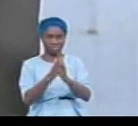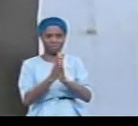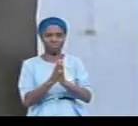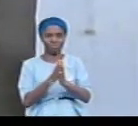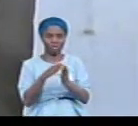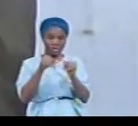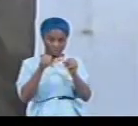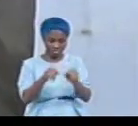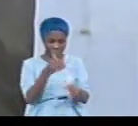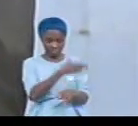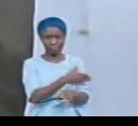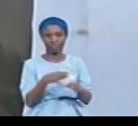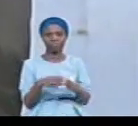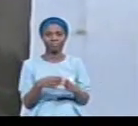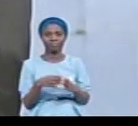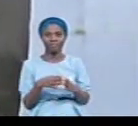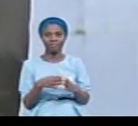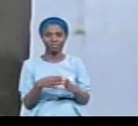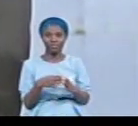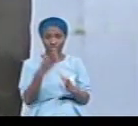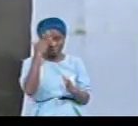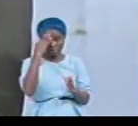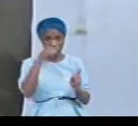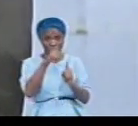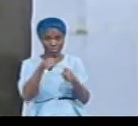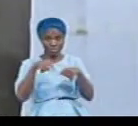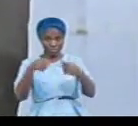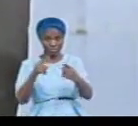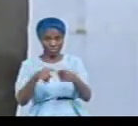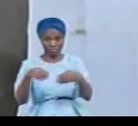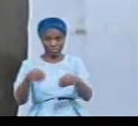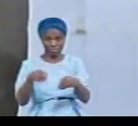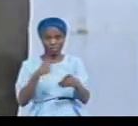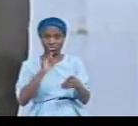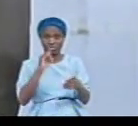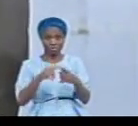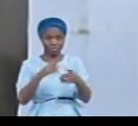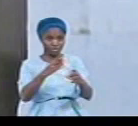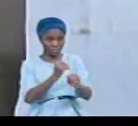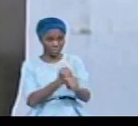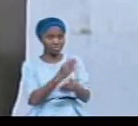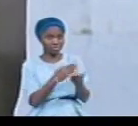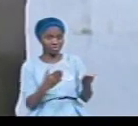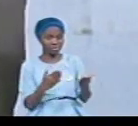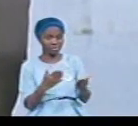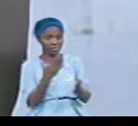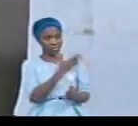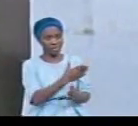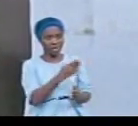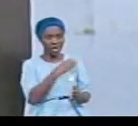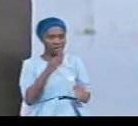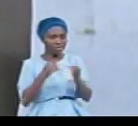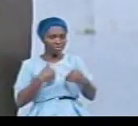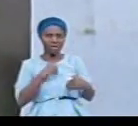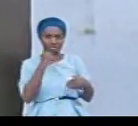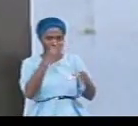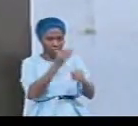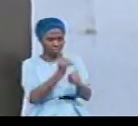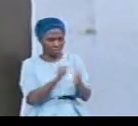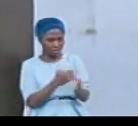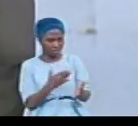market? It's to get something particular. And you've not got it, stay there. Look